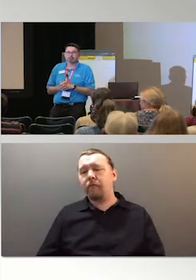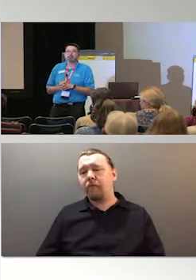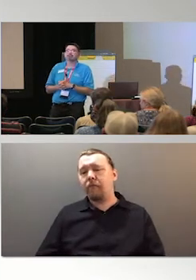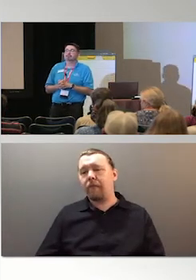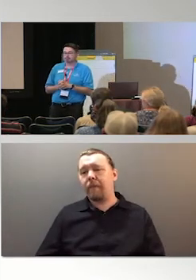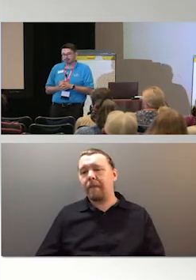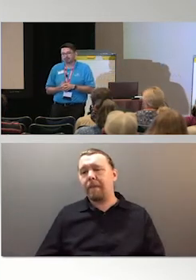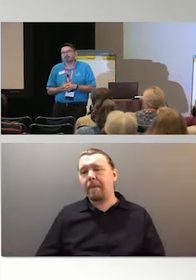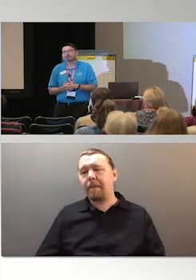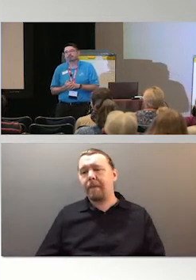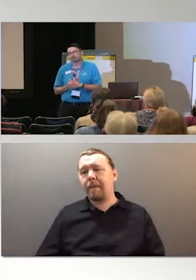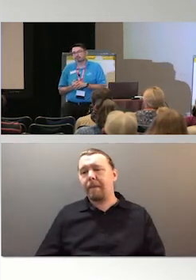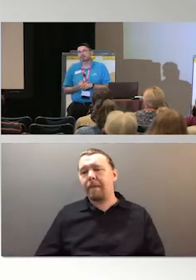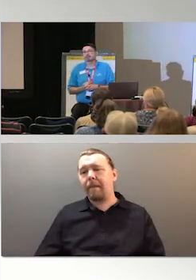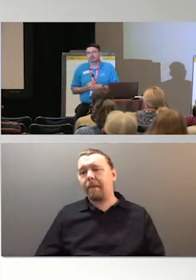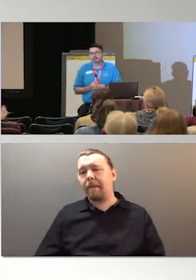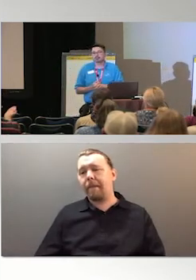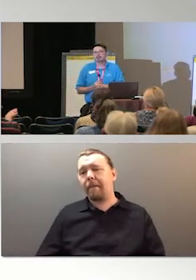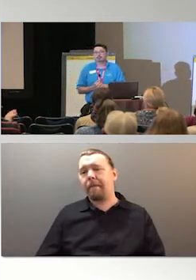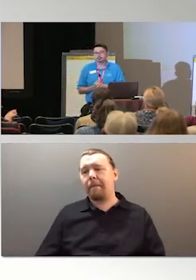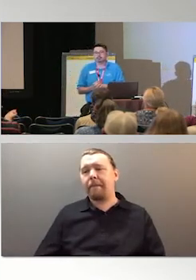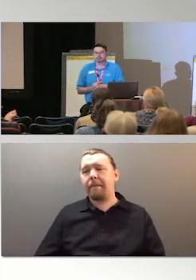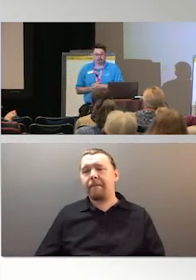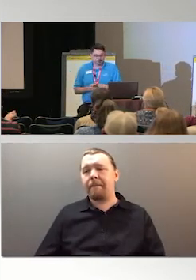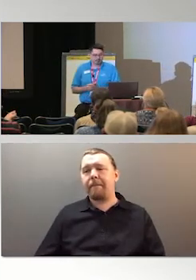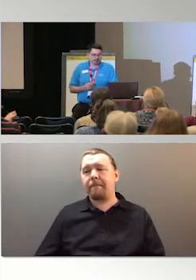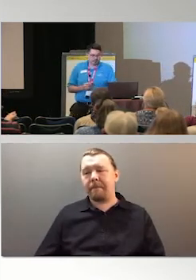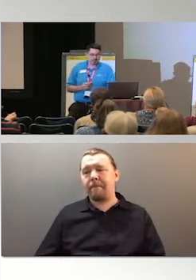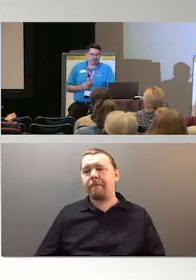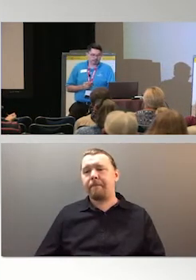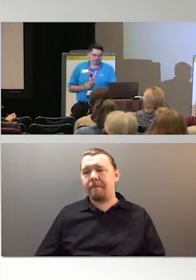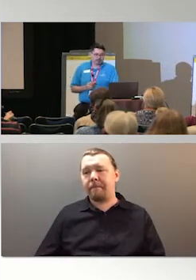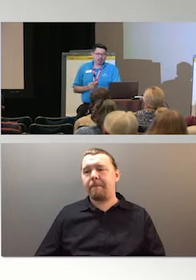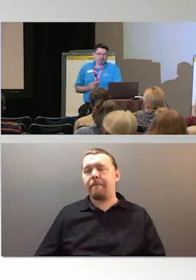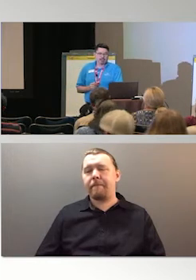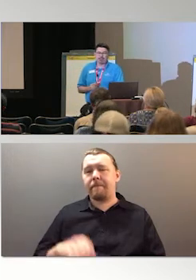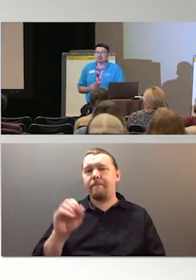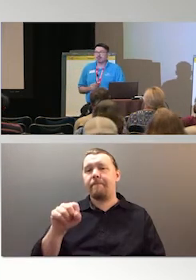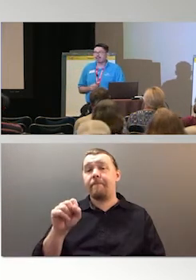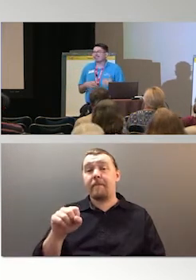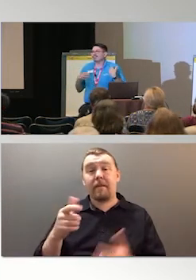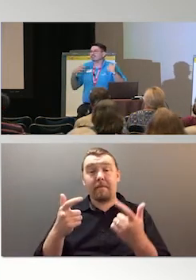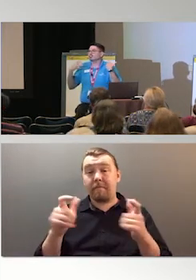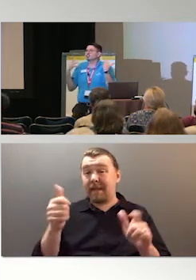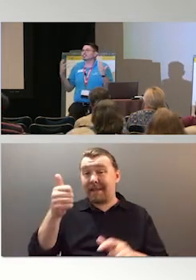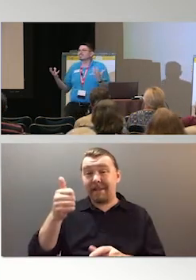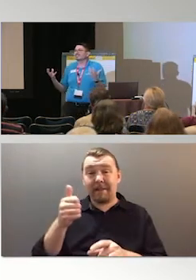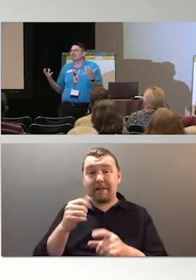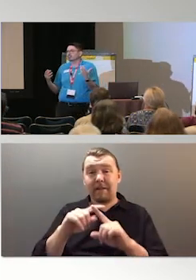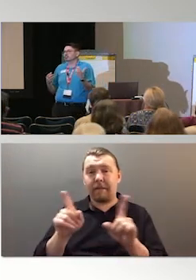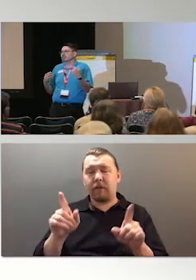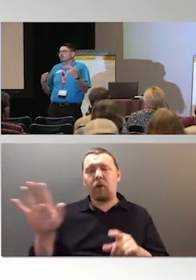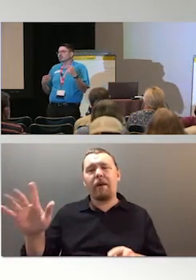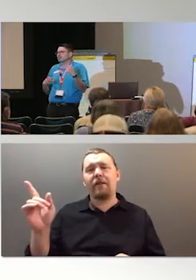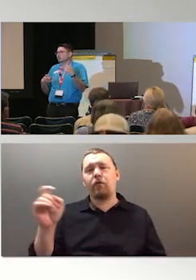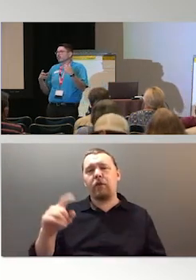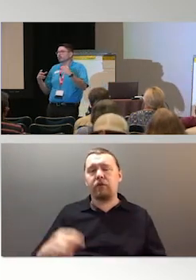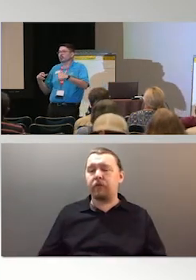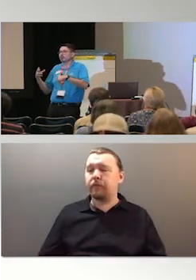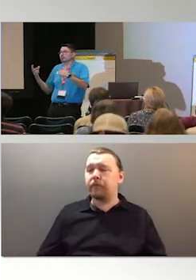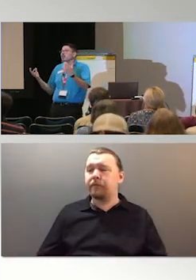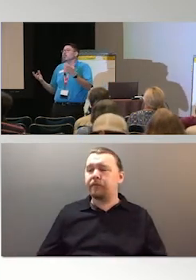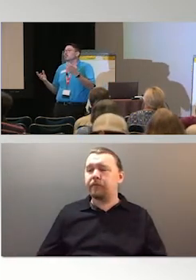Able account anywhere in the country because it is a federal. Yes. Yeah, the main difference you're going to see, so this question is like,